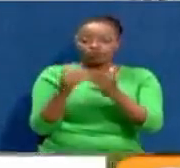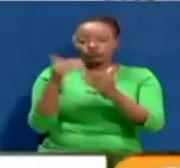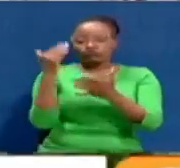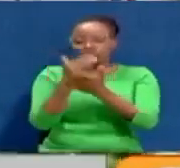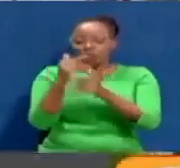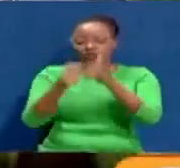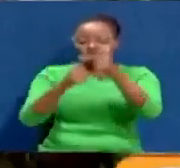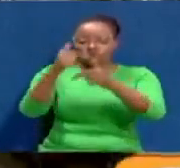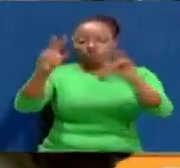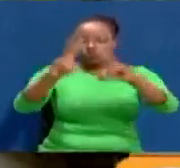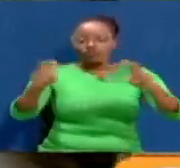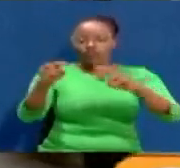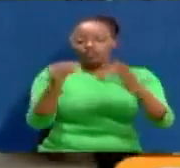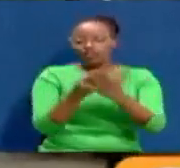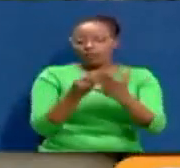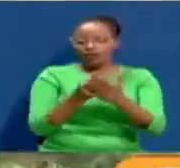Elphos Lagat, Dunninga ya Citizen, Nairobi.